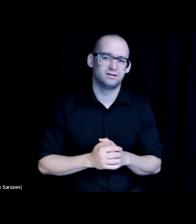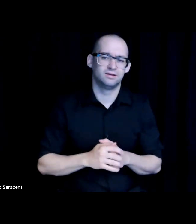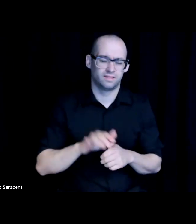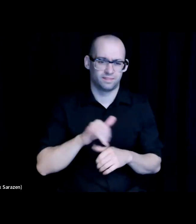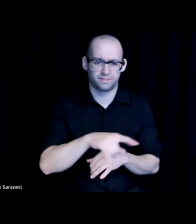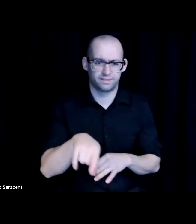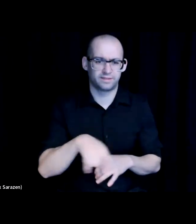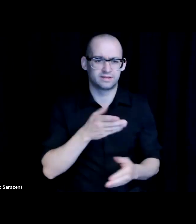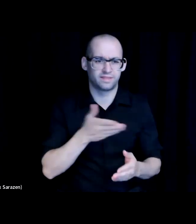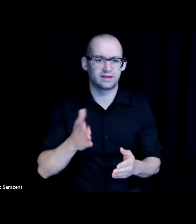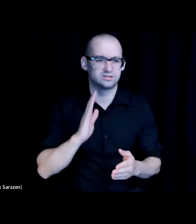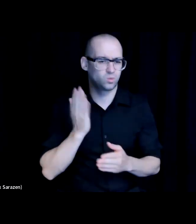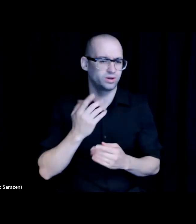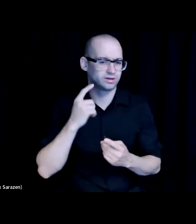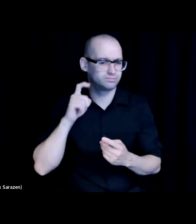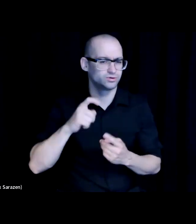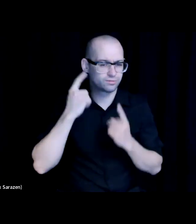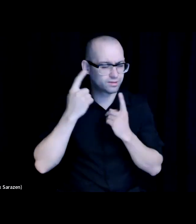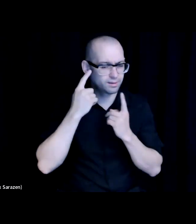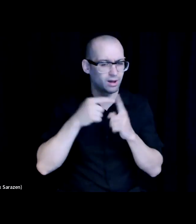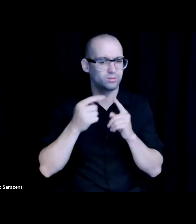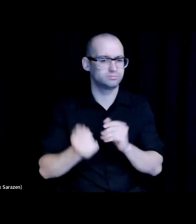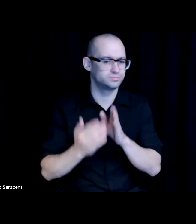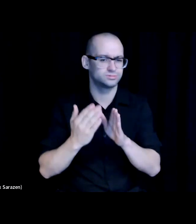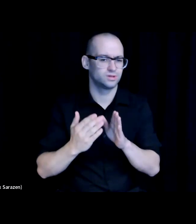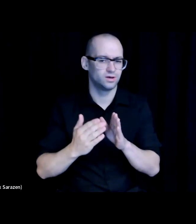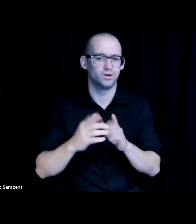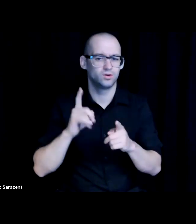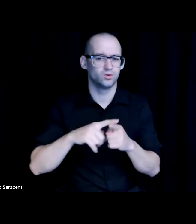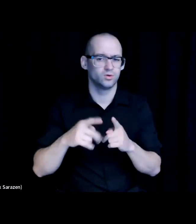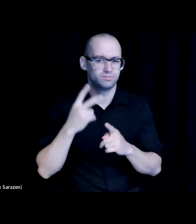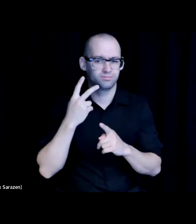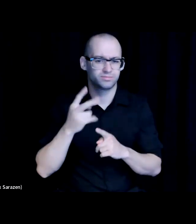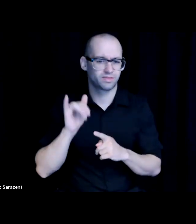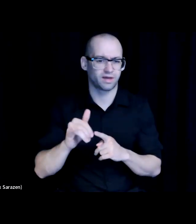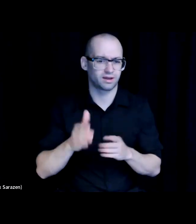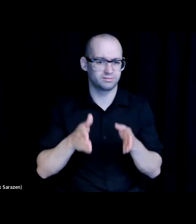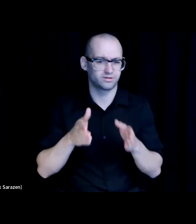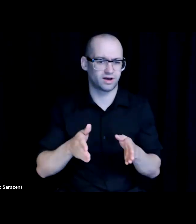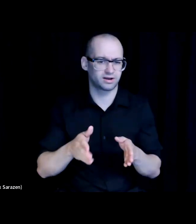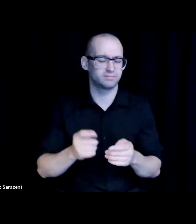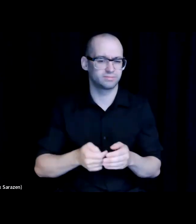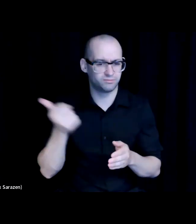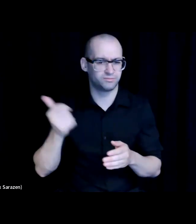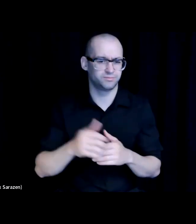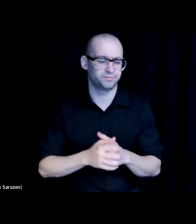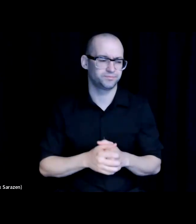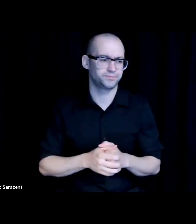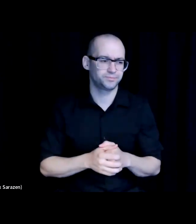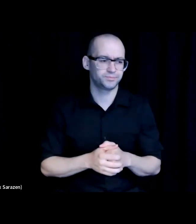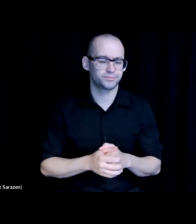address the digital divide at the local level. And in a little bit, I'll drop in the link to that report.